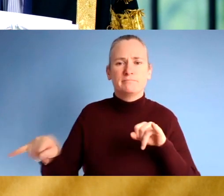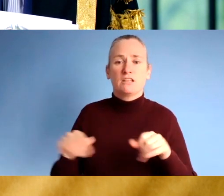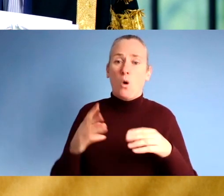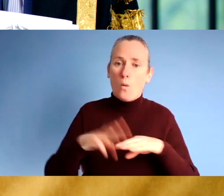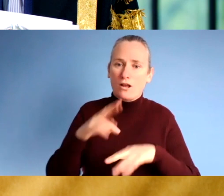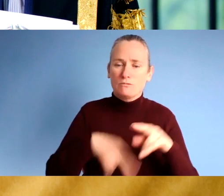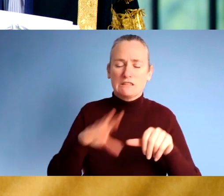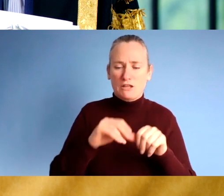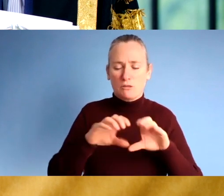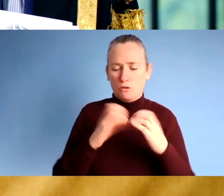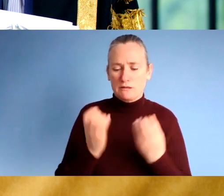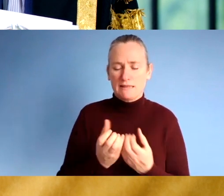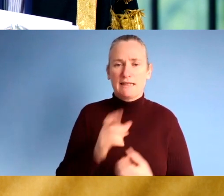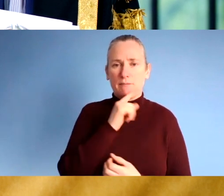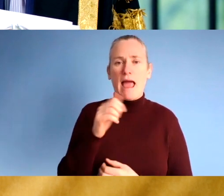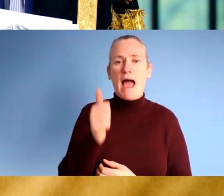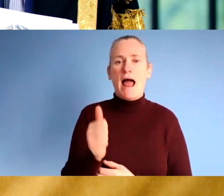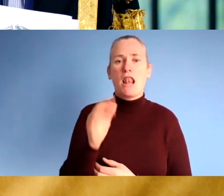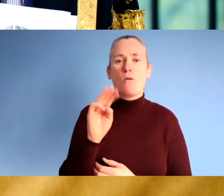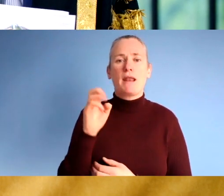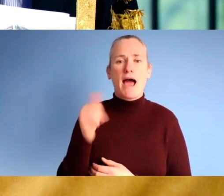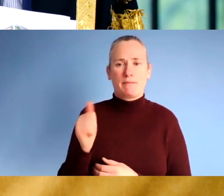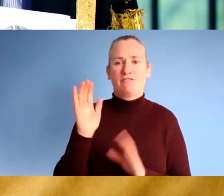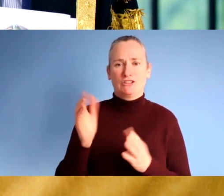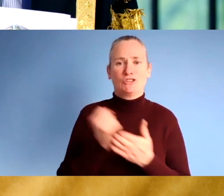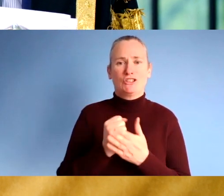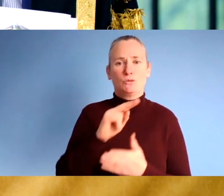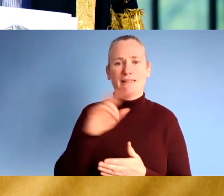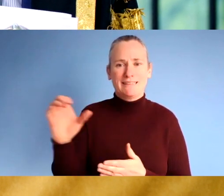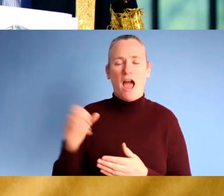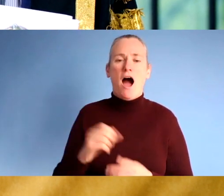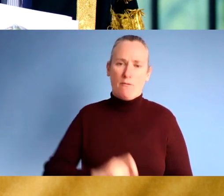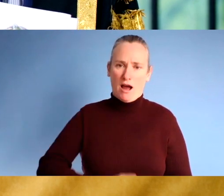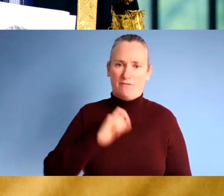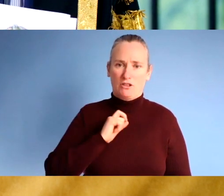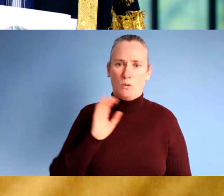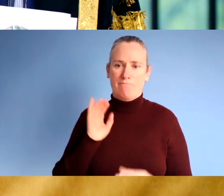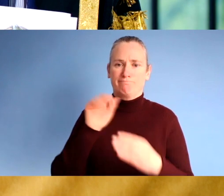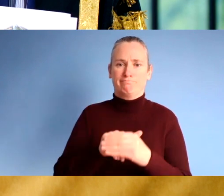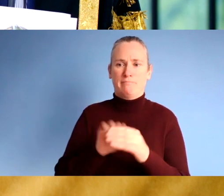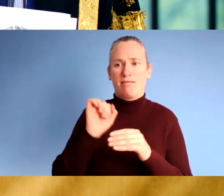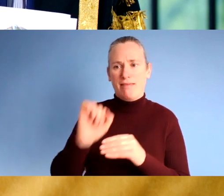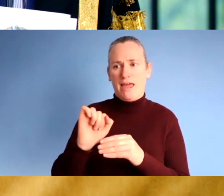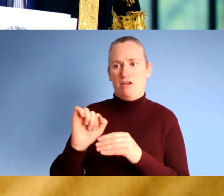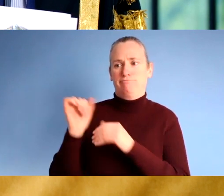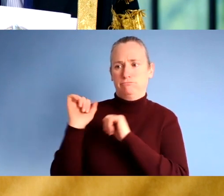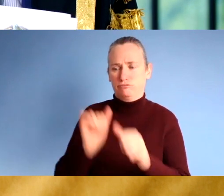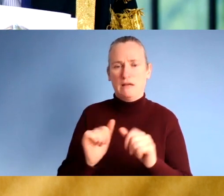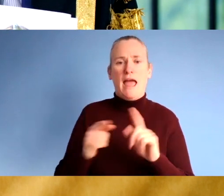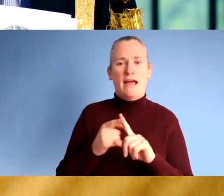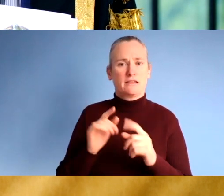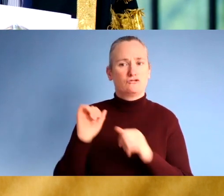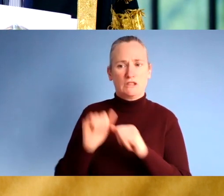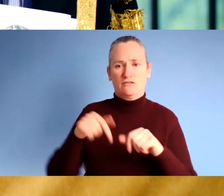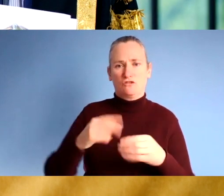of alumni. I am confident that you will enhance their legacy and the legacy of this great university. I'm incredibly proud